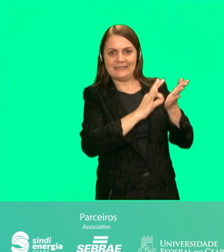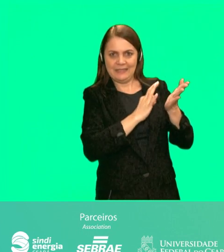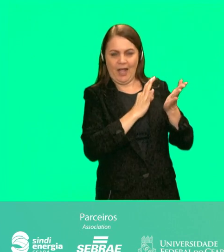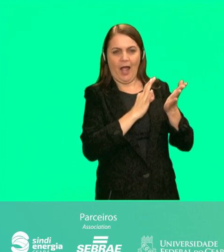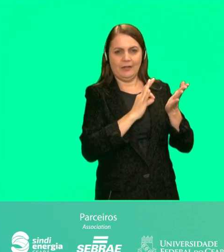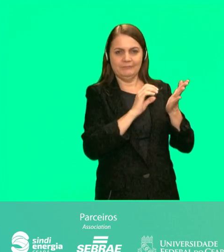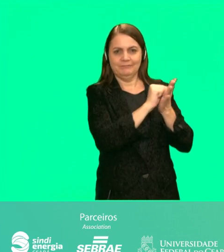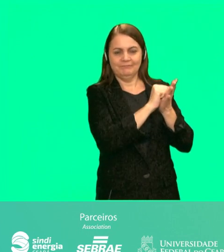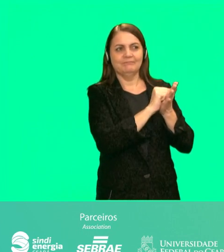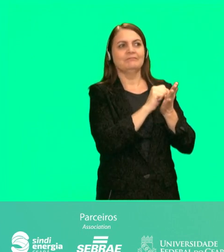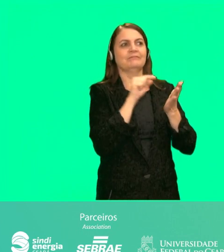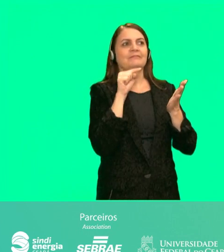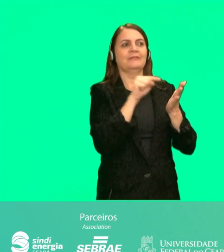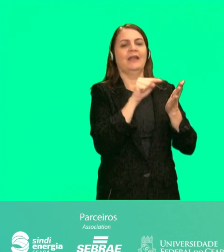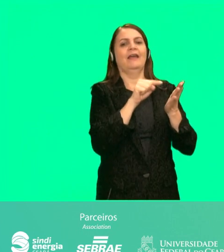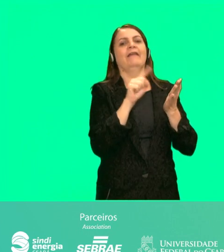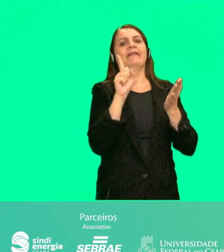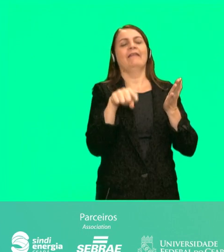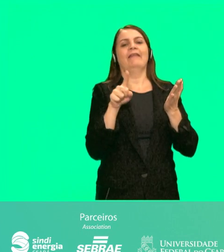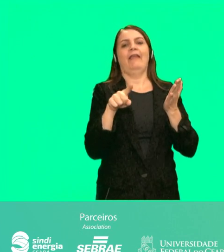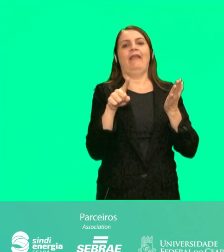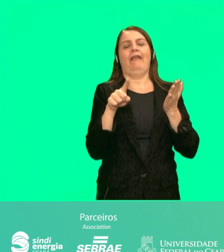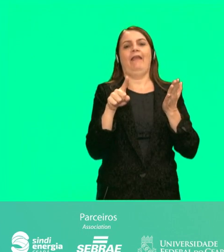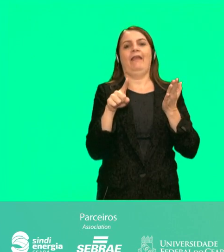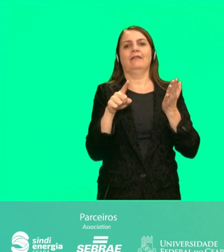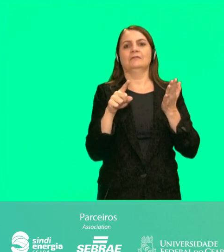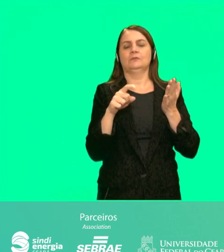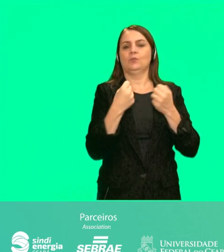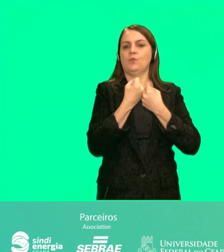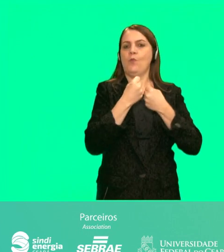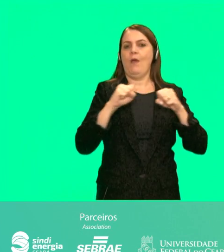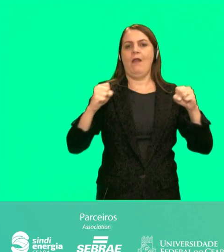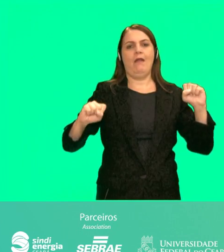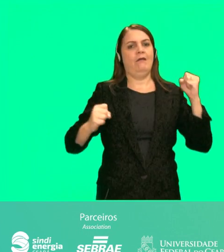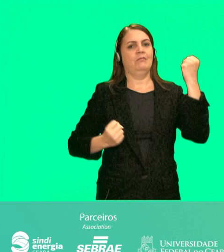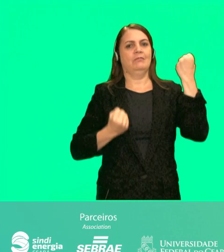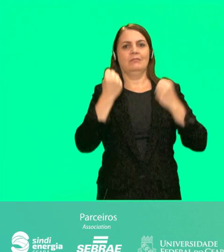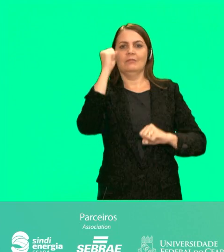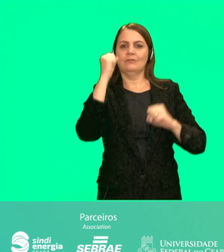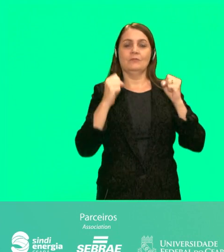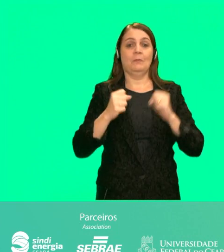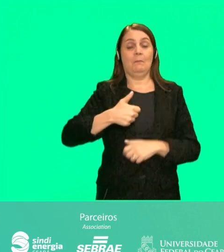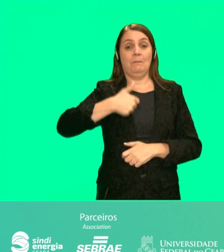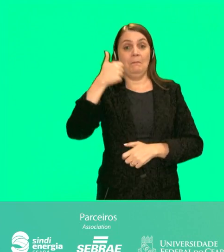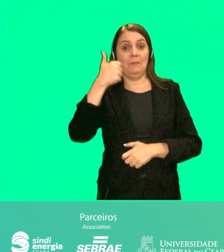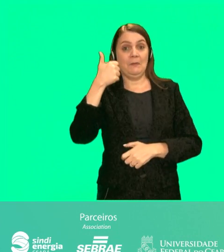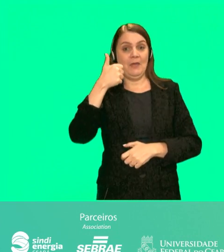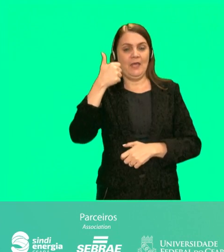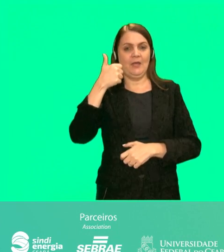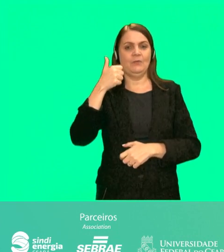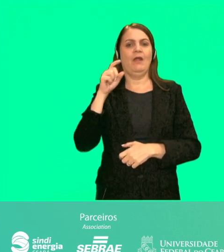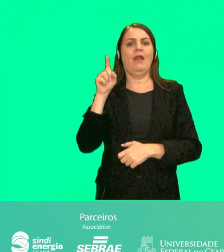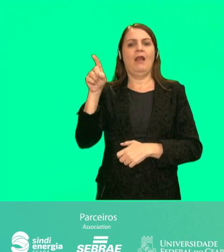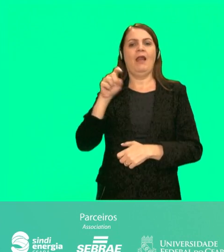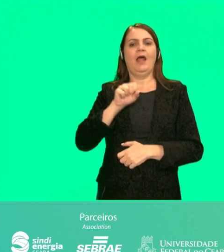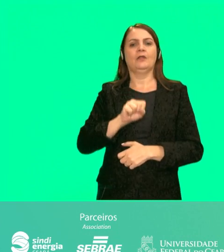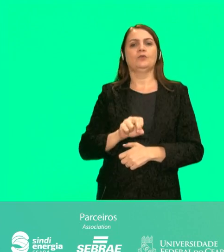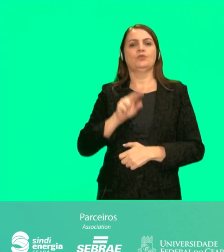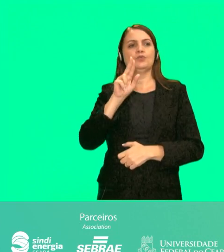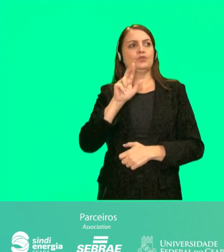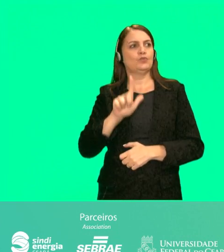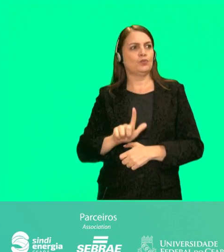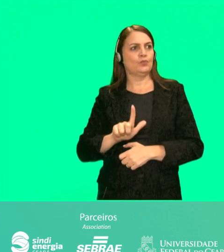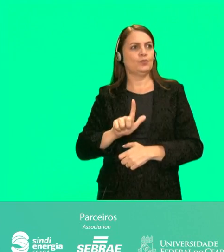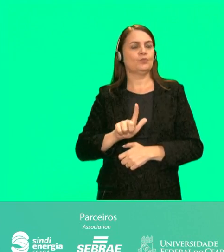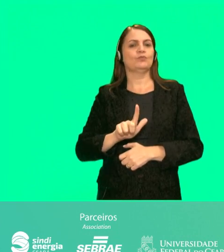It was the first green hydrogen, scaled green hydrogen project here in Brazil, first in the South Hemisphere,